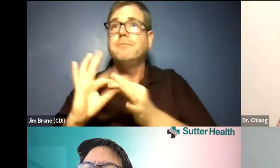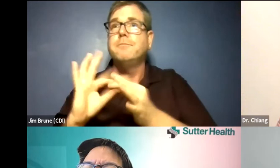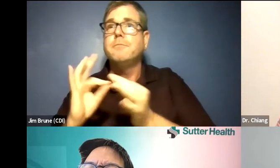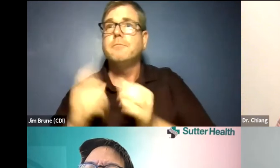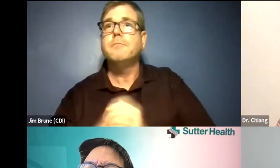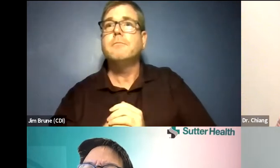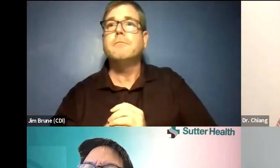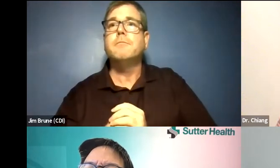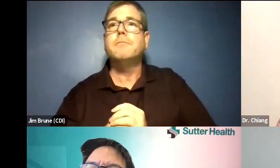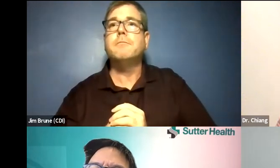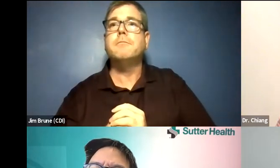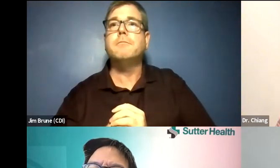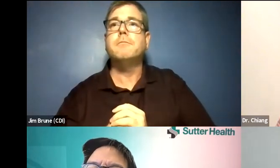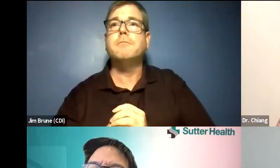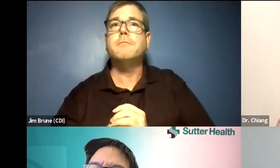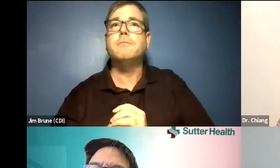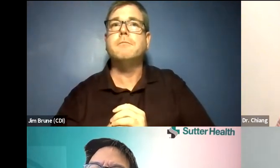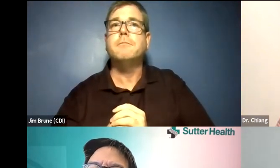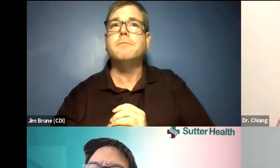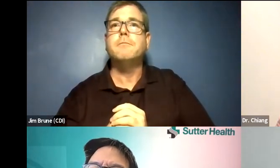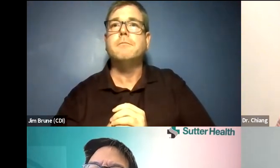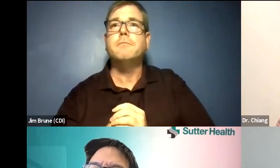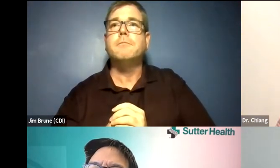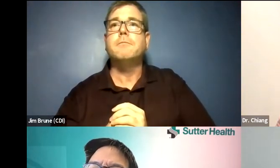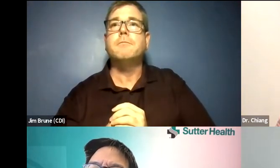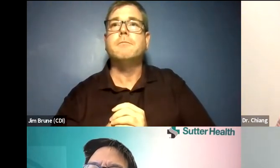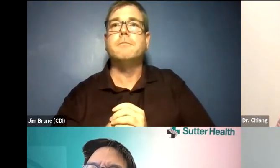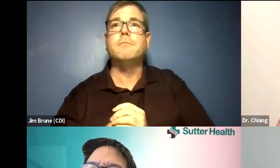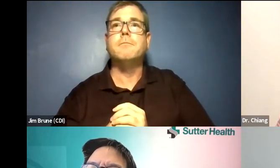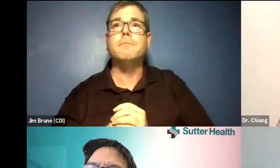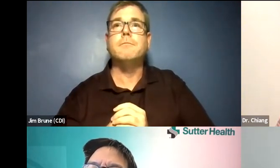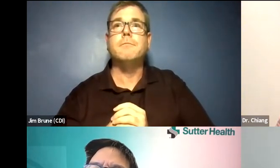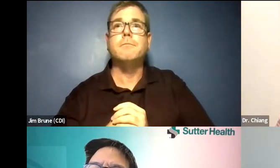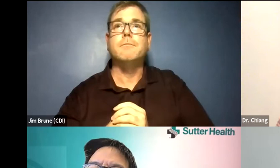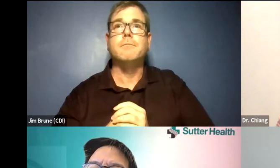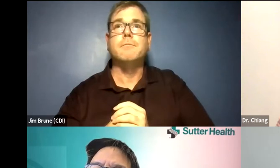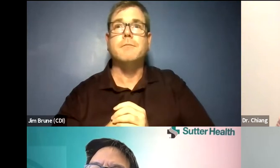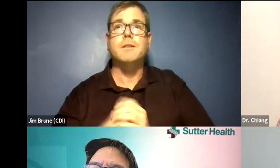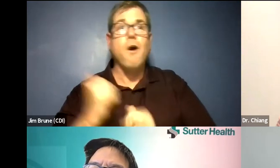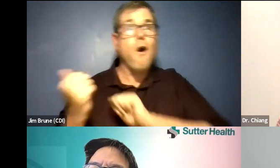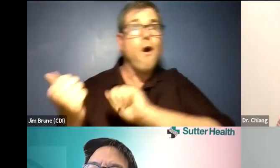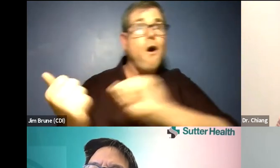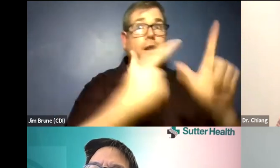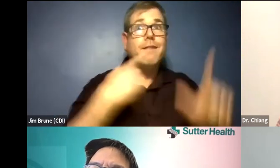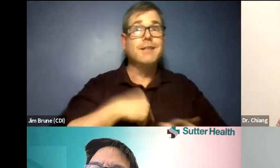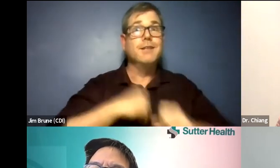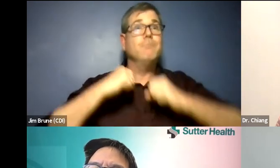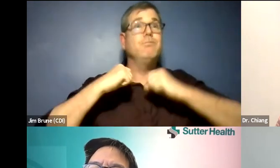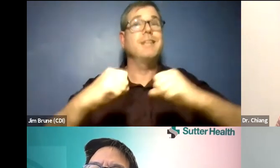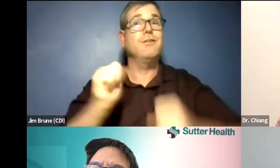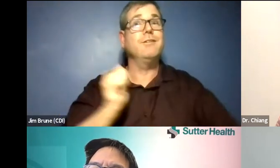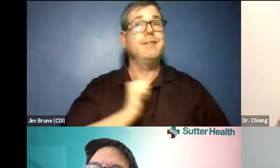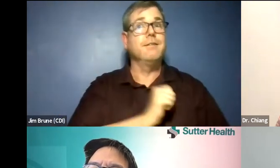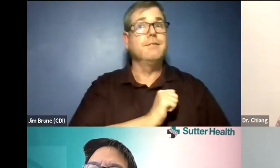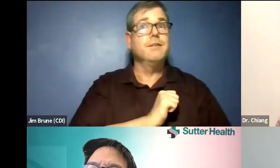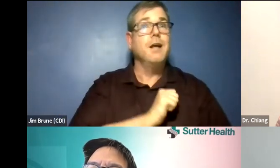So, all of us are protecting ourselves. We're also protecting those people who are at a